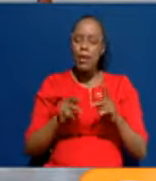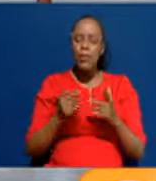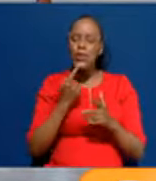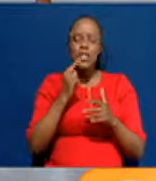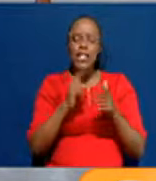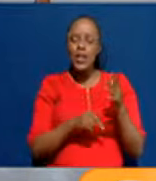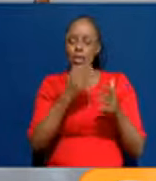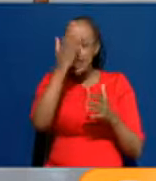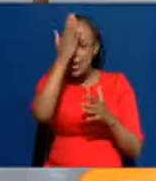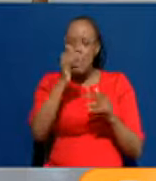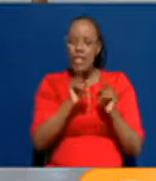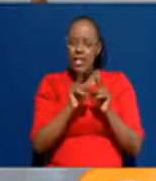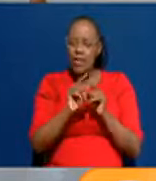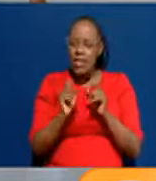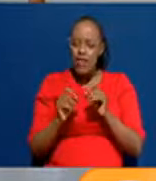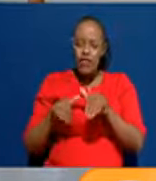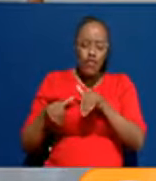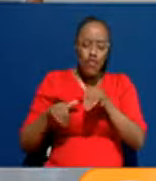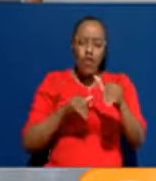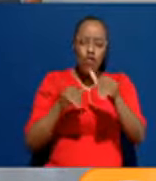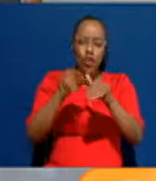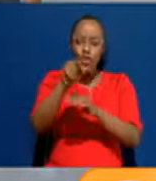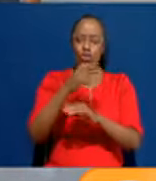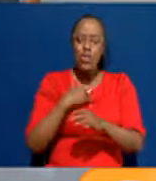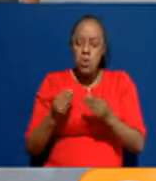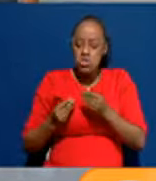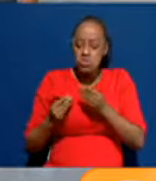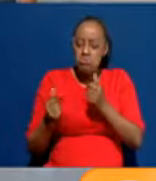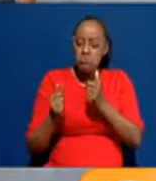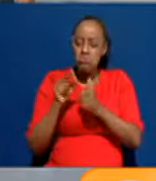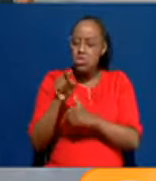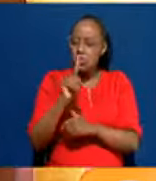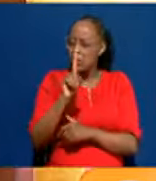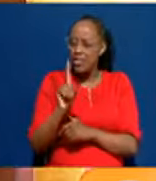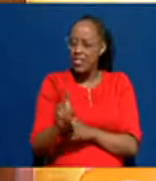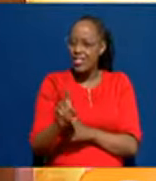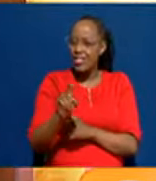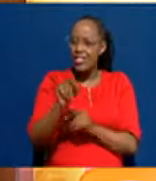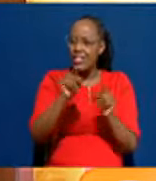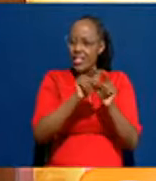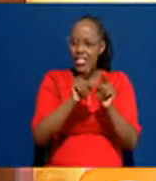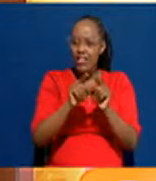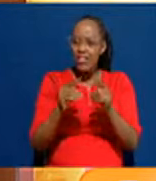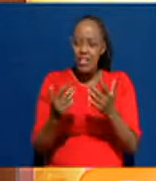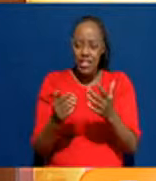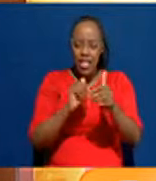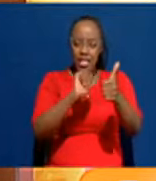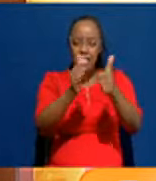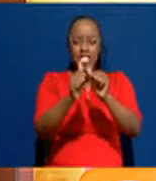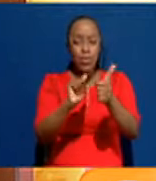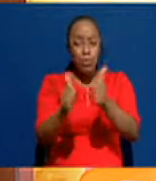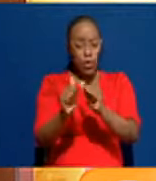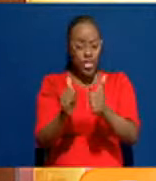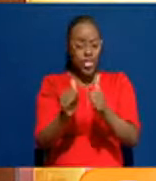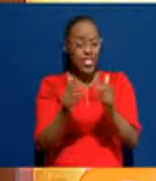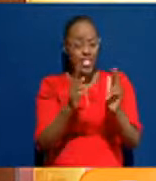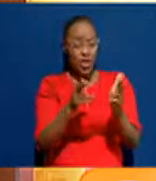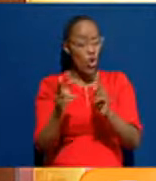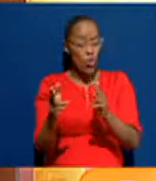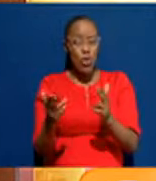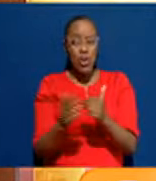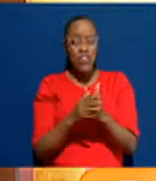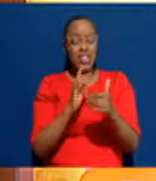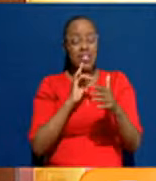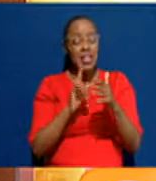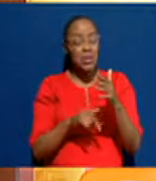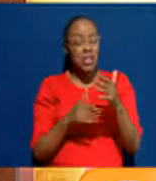them? Because they're coming after you all the time, huh? This is sports. And I just tell